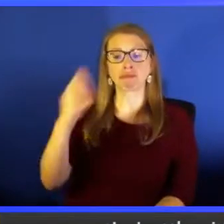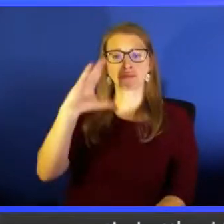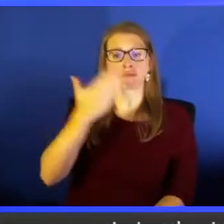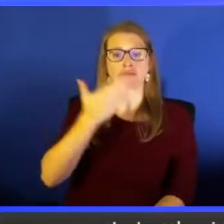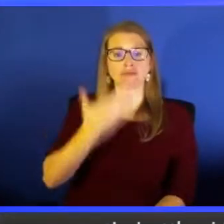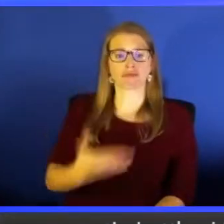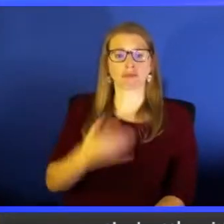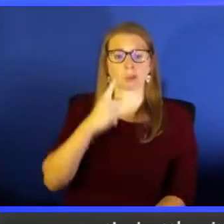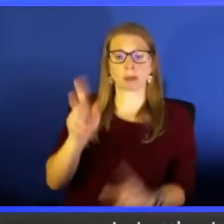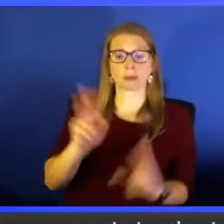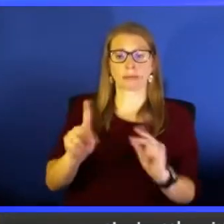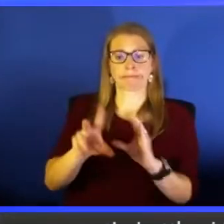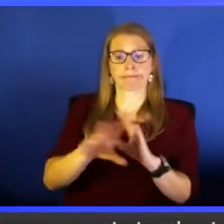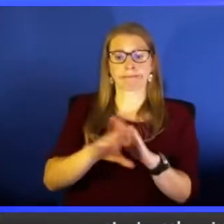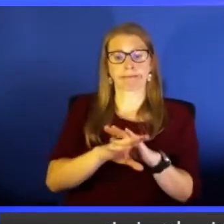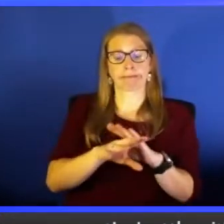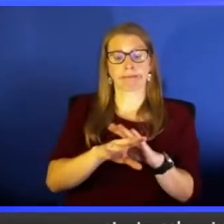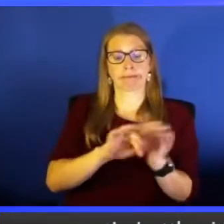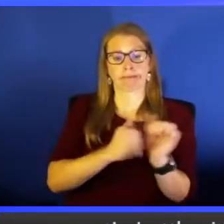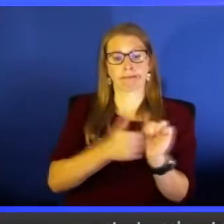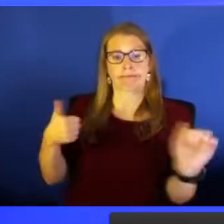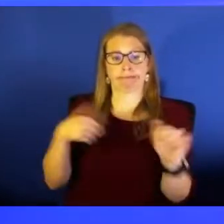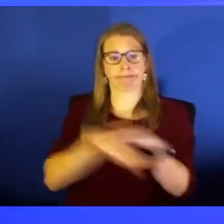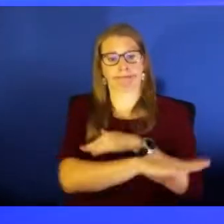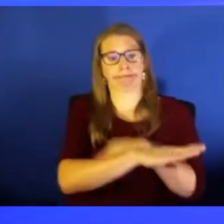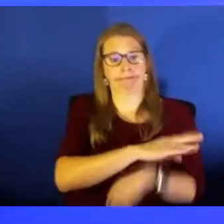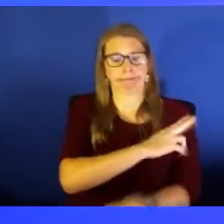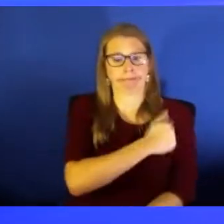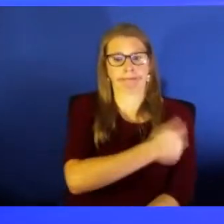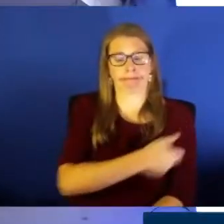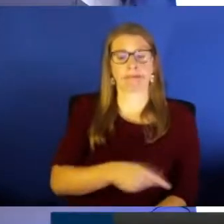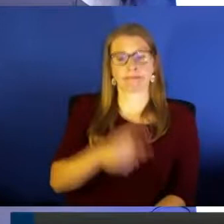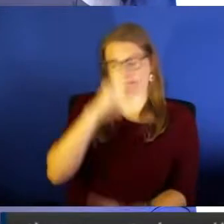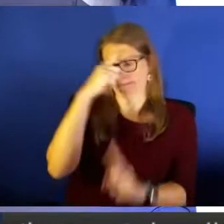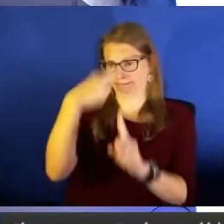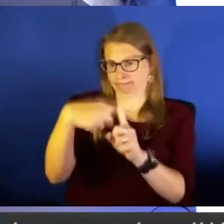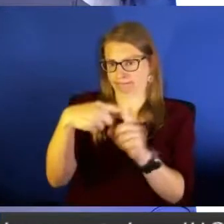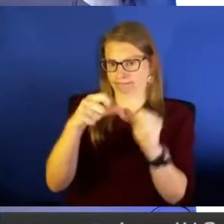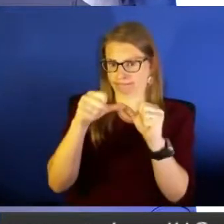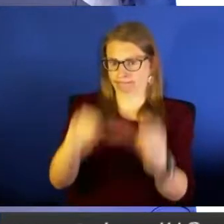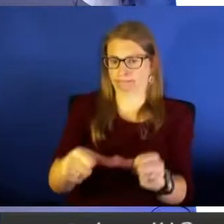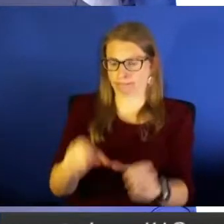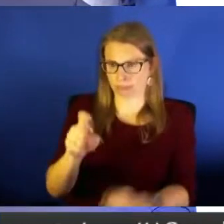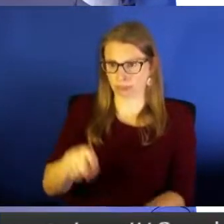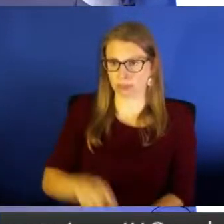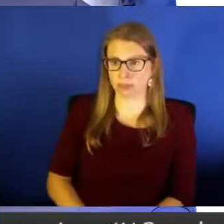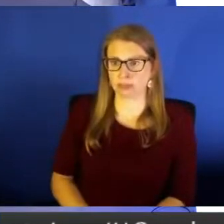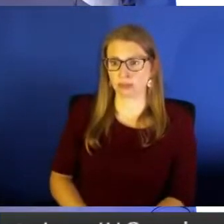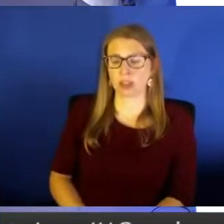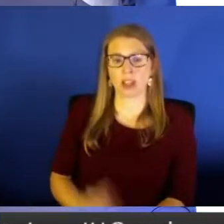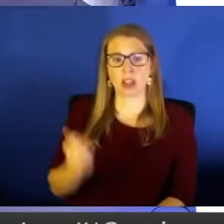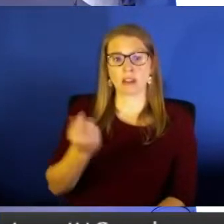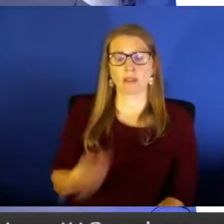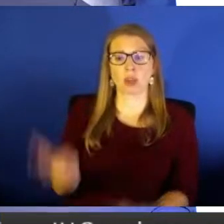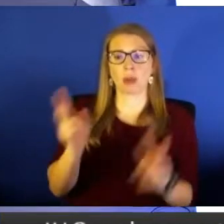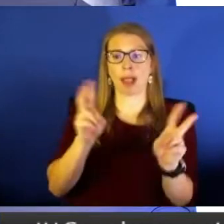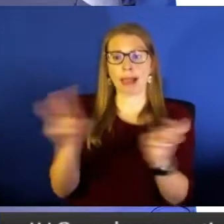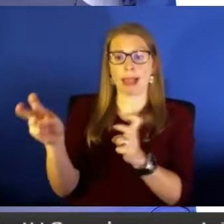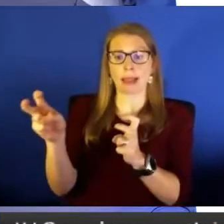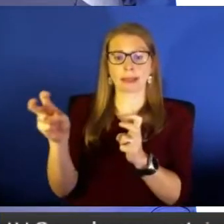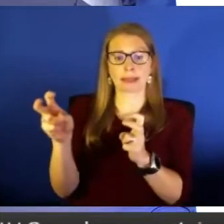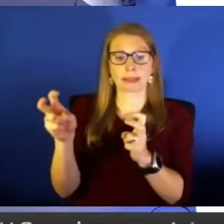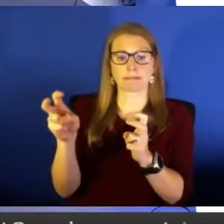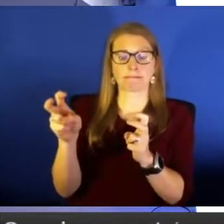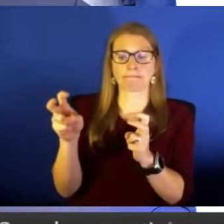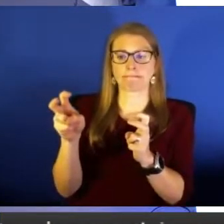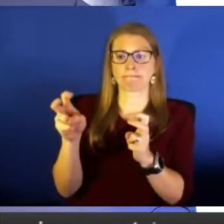people out of the hospital. I think we should continue to be optimistic about that. We have a few headlines, and I'd love your reaction and your insight into these. The first